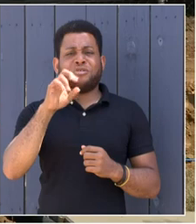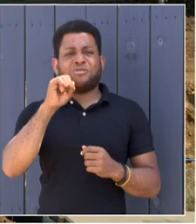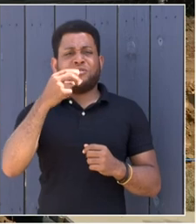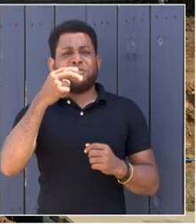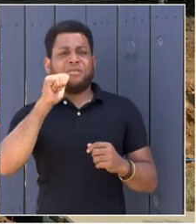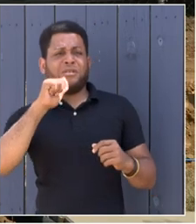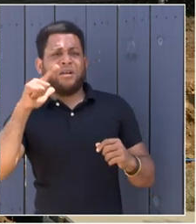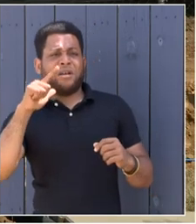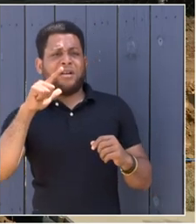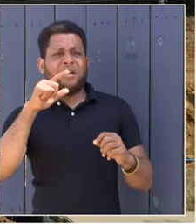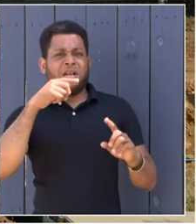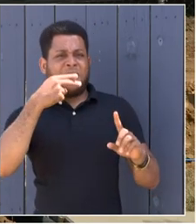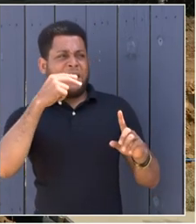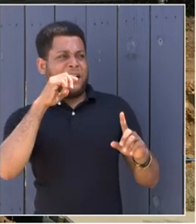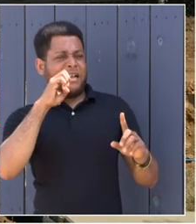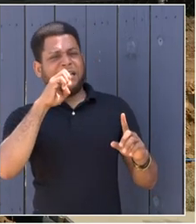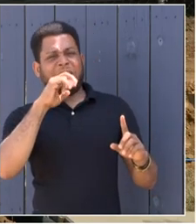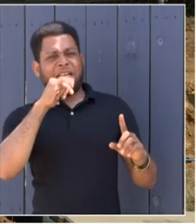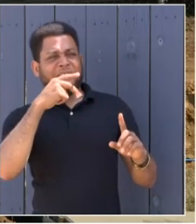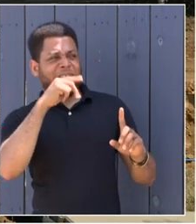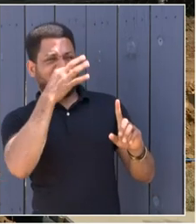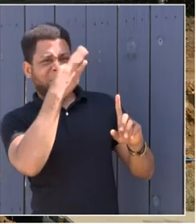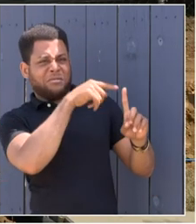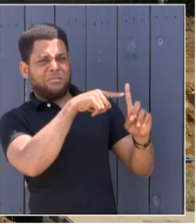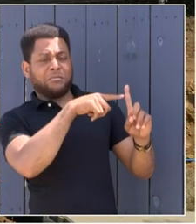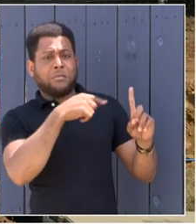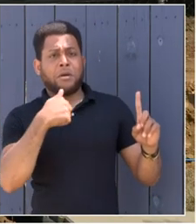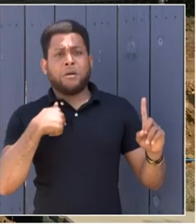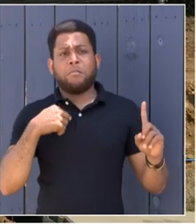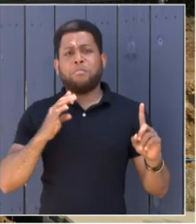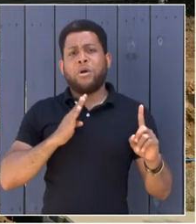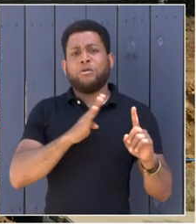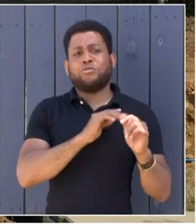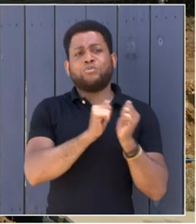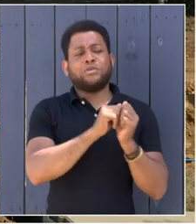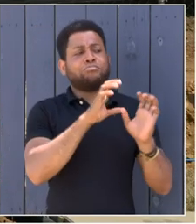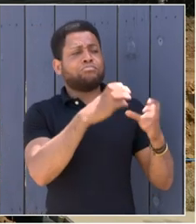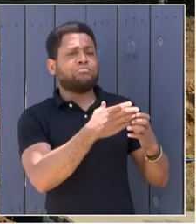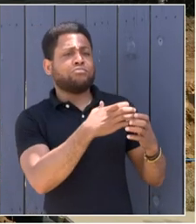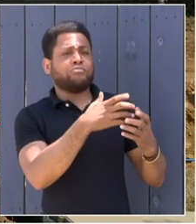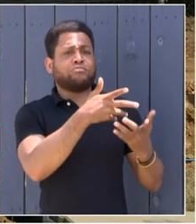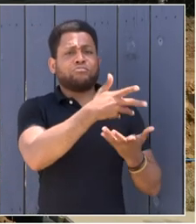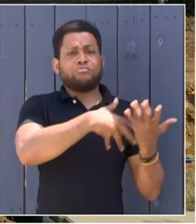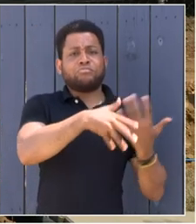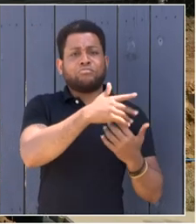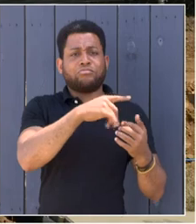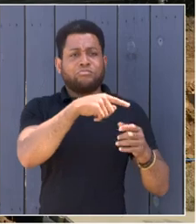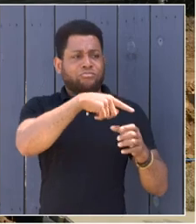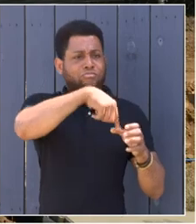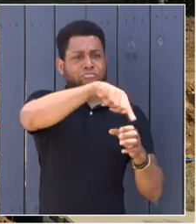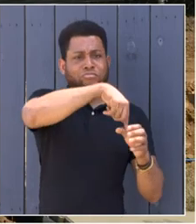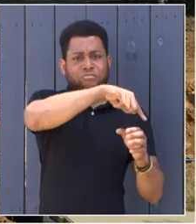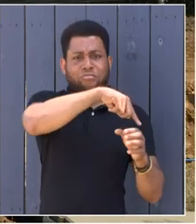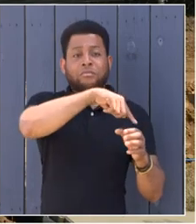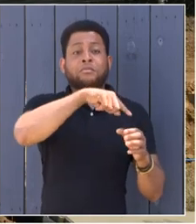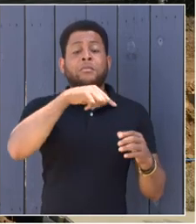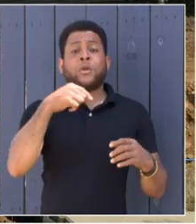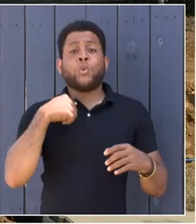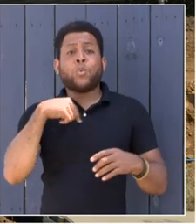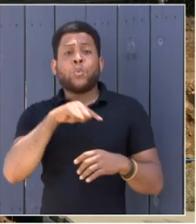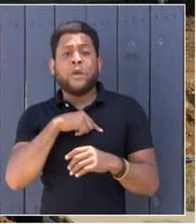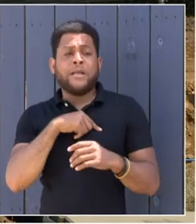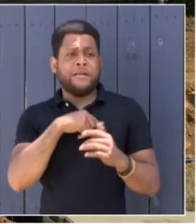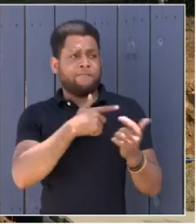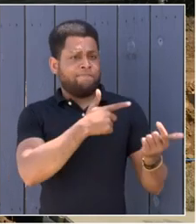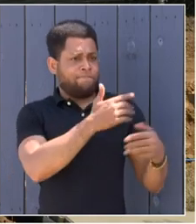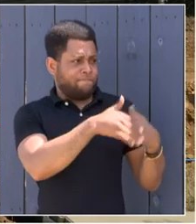others when the Washington East Foundation was also part of this team. Marshall Heights picked up the baton, has been running with it to